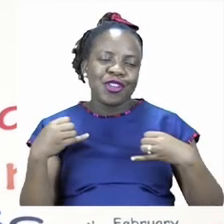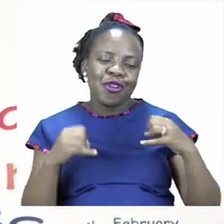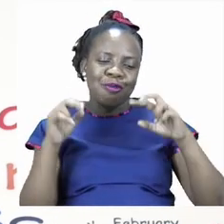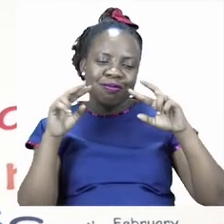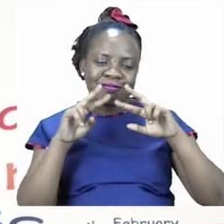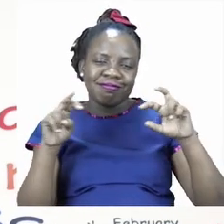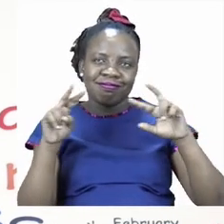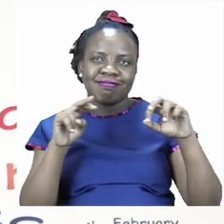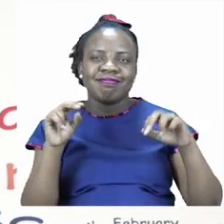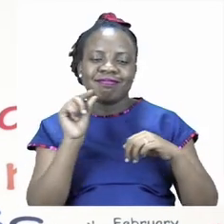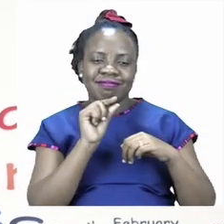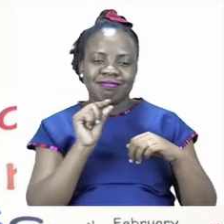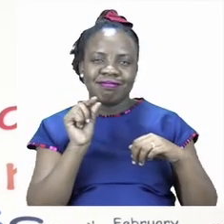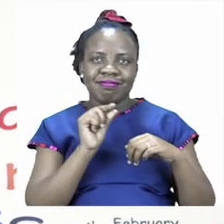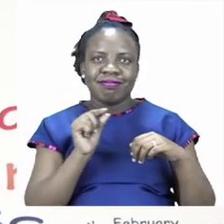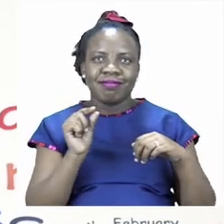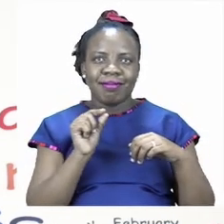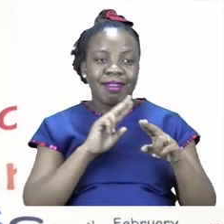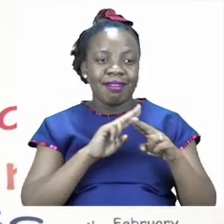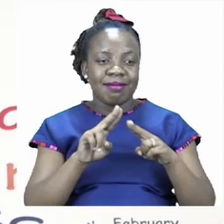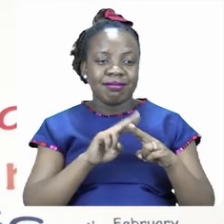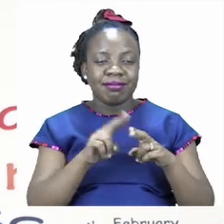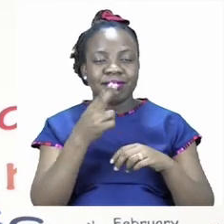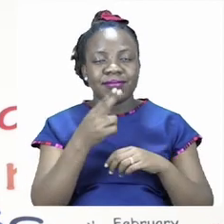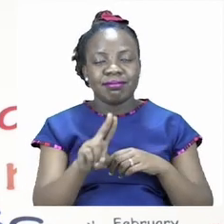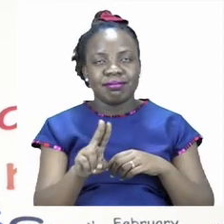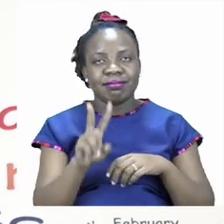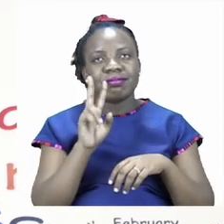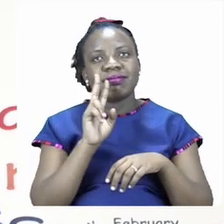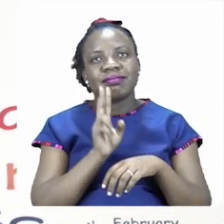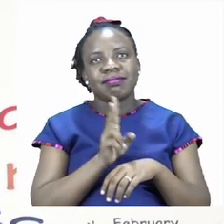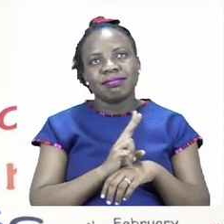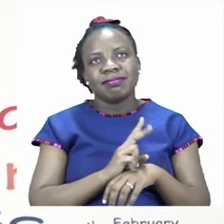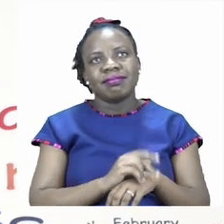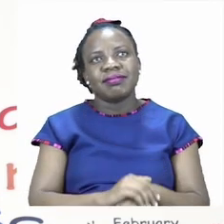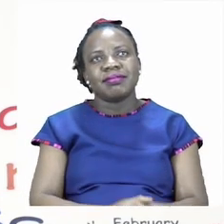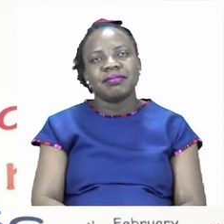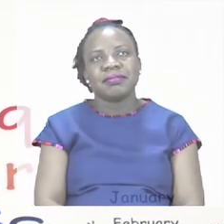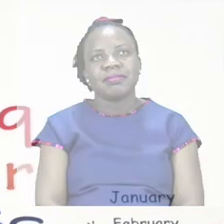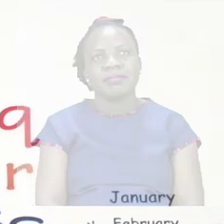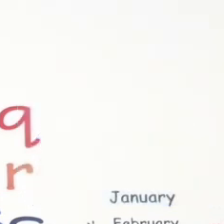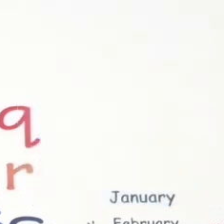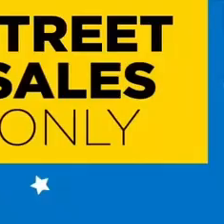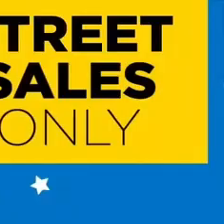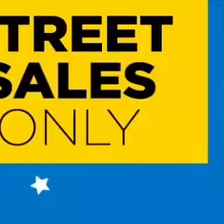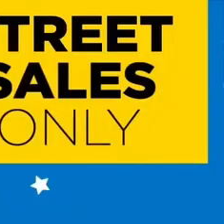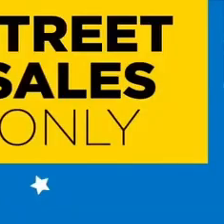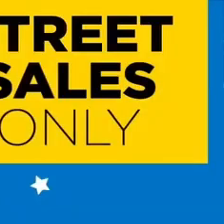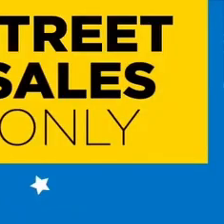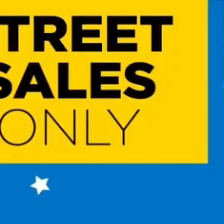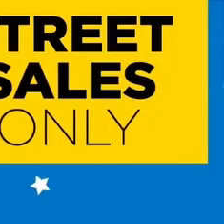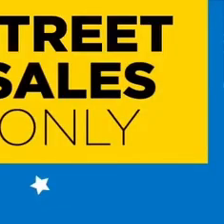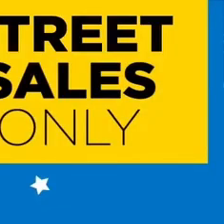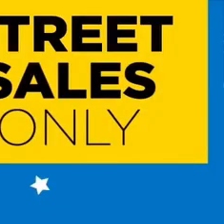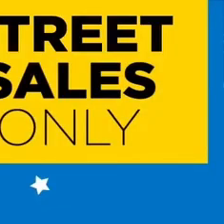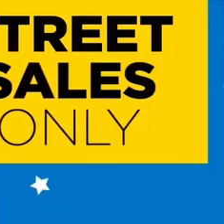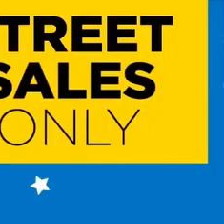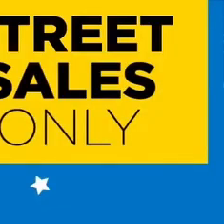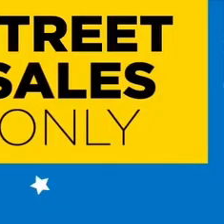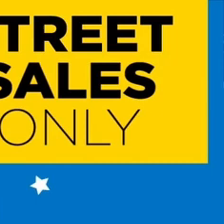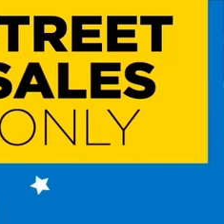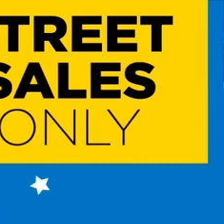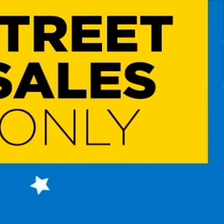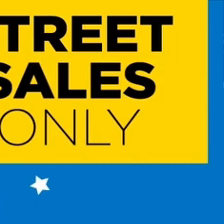take your time. I'll see you when you're done after the advert break. Follow us on MyZone